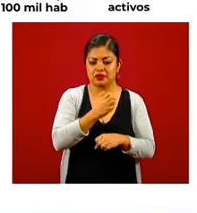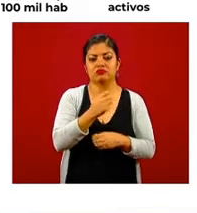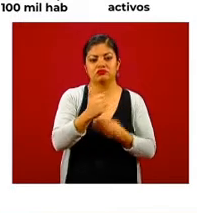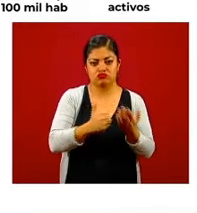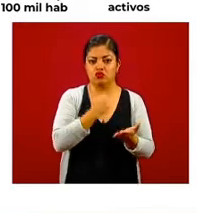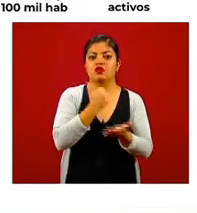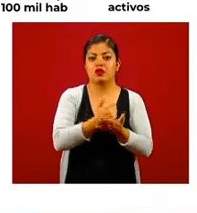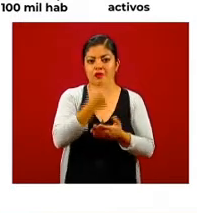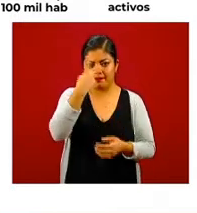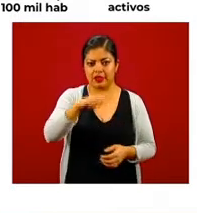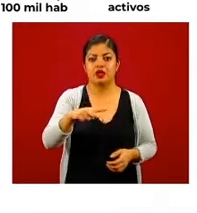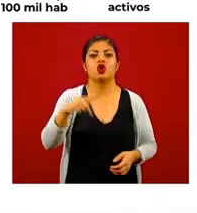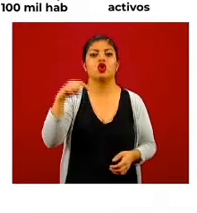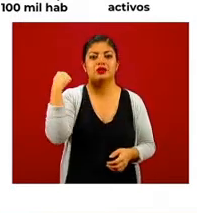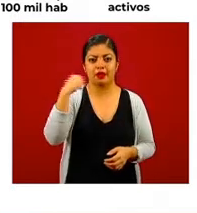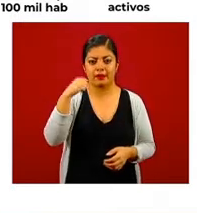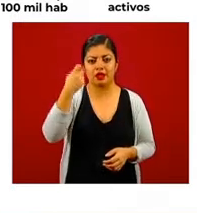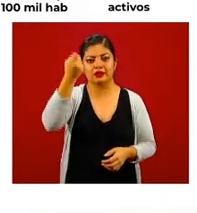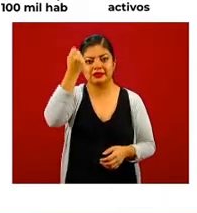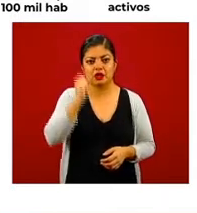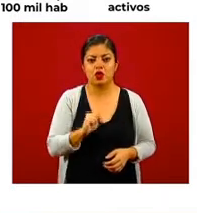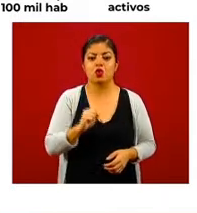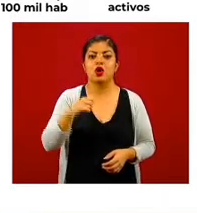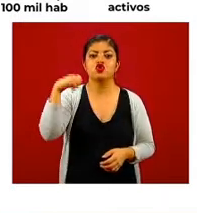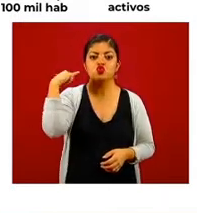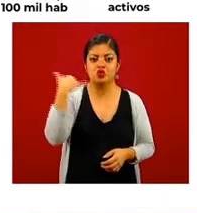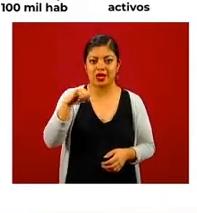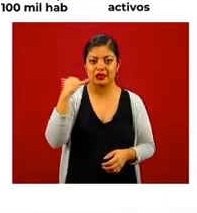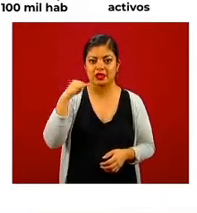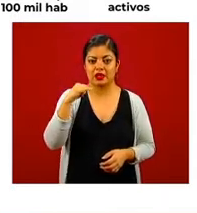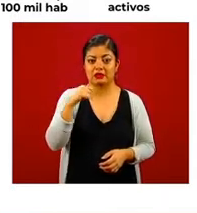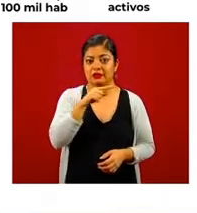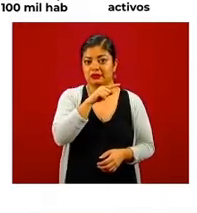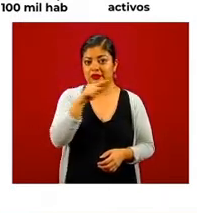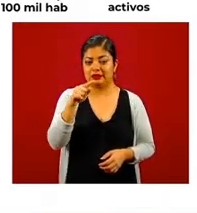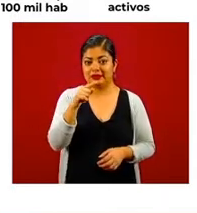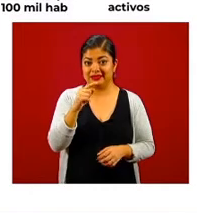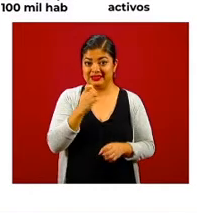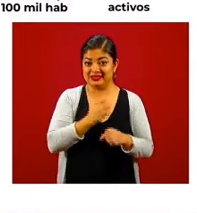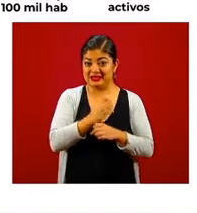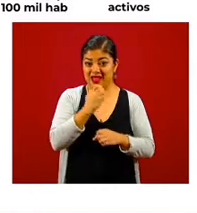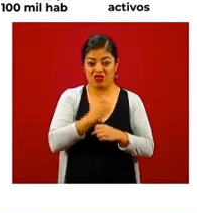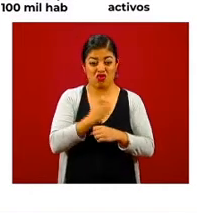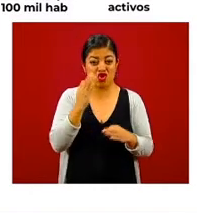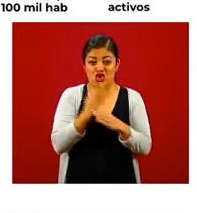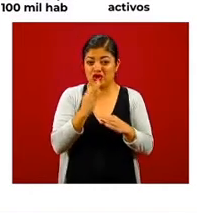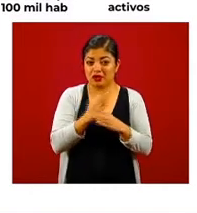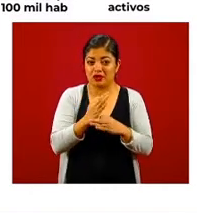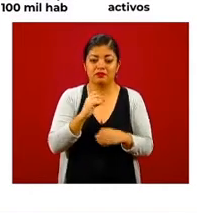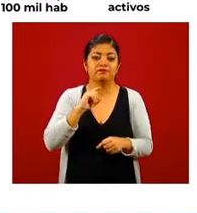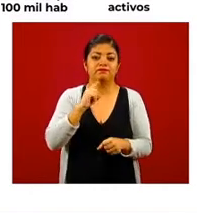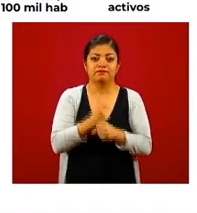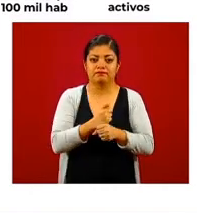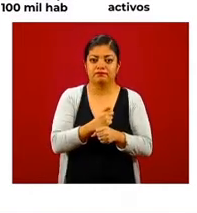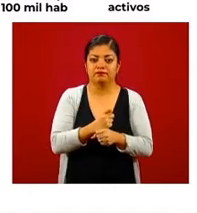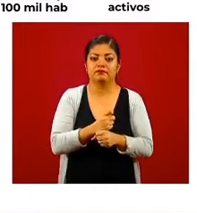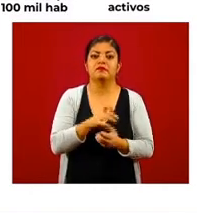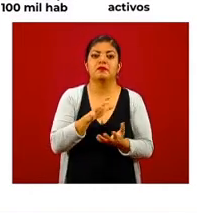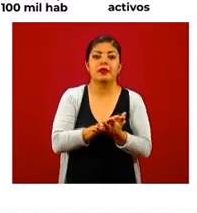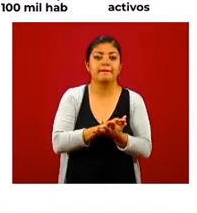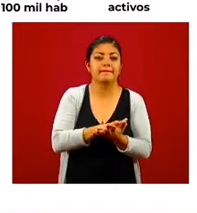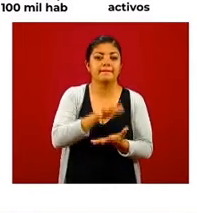On the next slide, we can also see these states represented, starting with Mexico City, State of Mexico, Sinaloa,